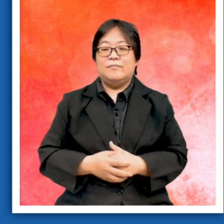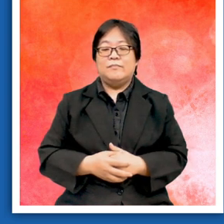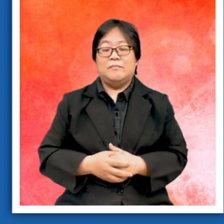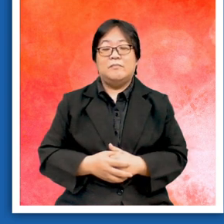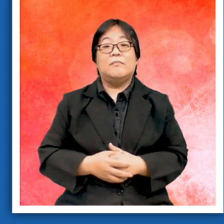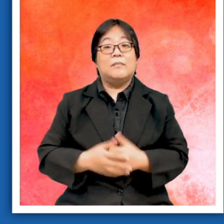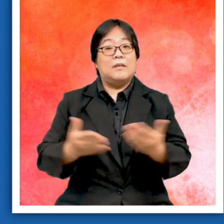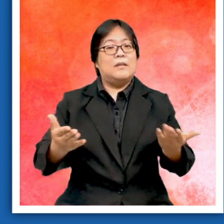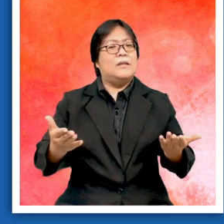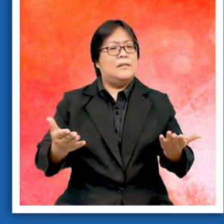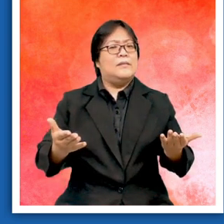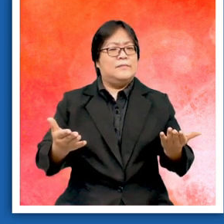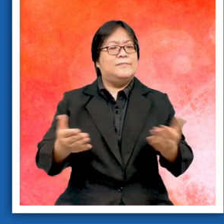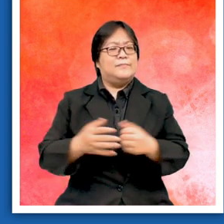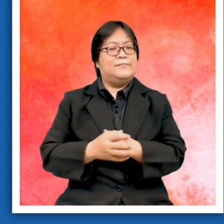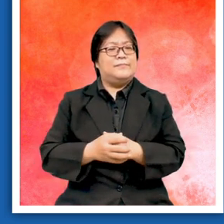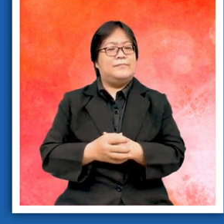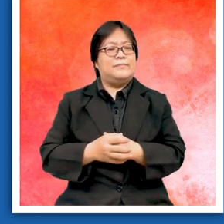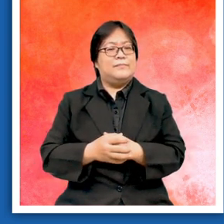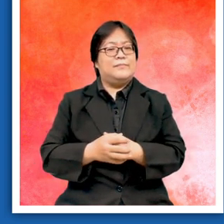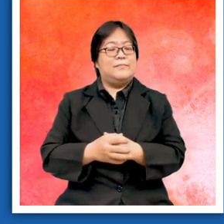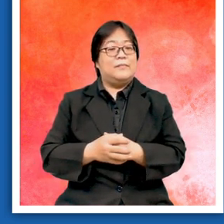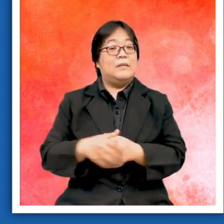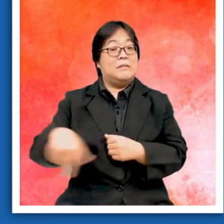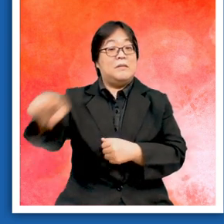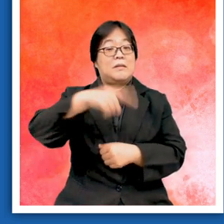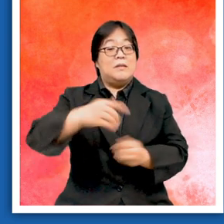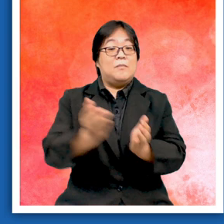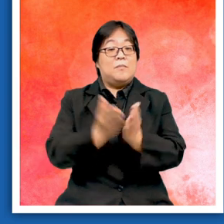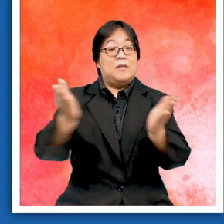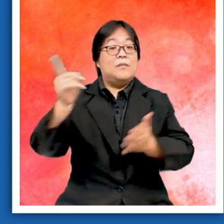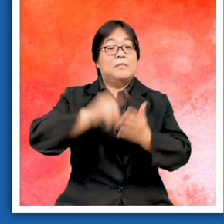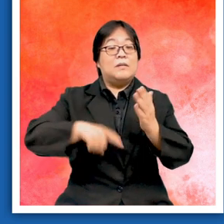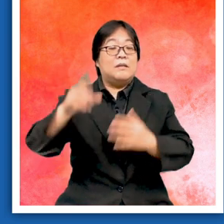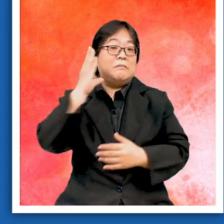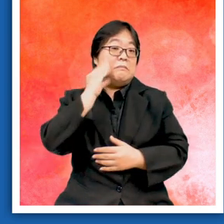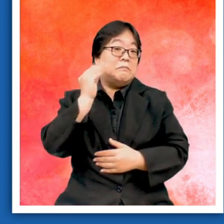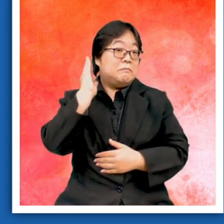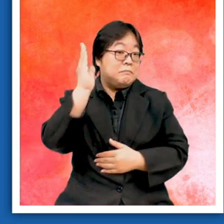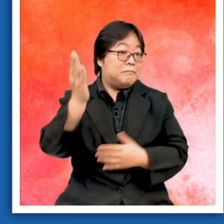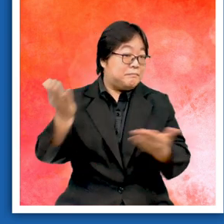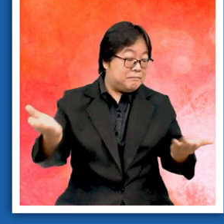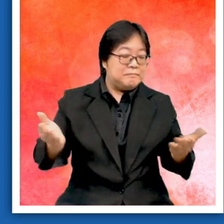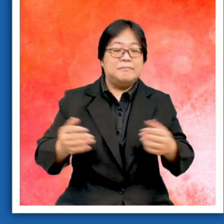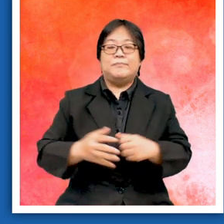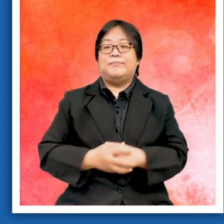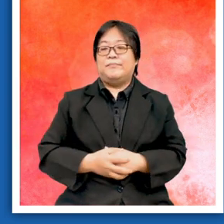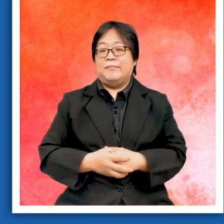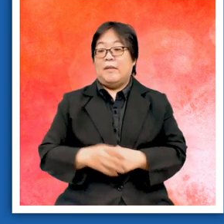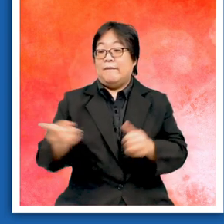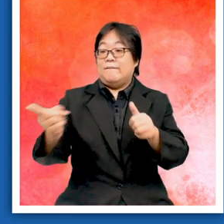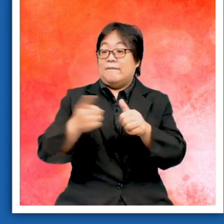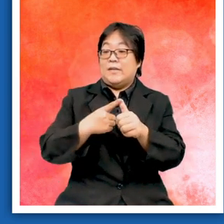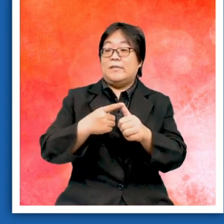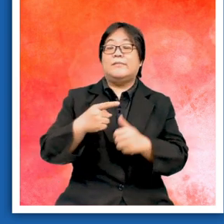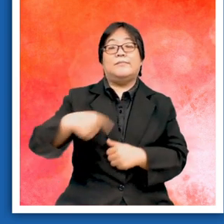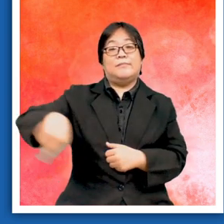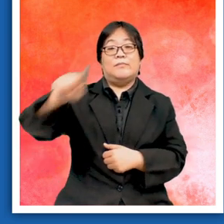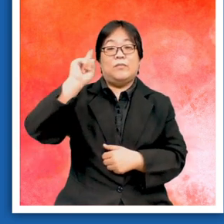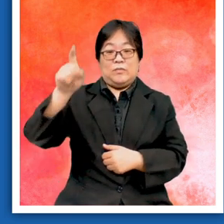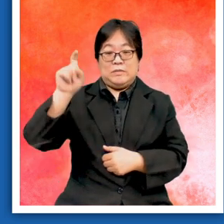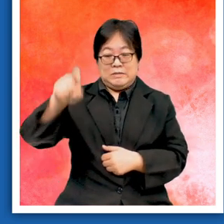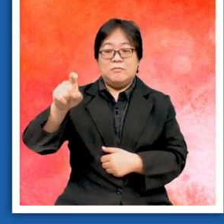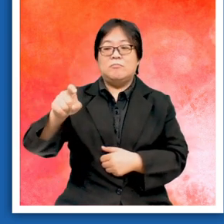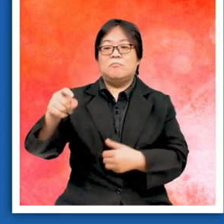So let's see in as a student what you will be experiencing. So first thing, you will be logging